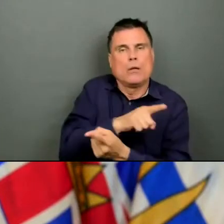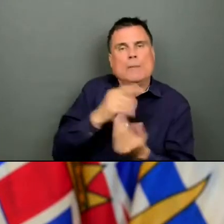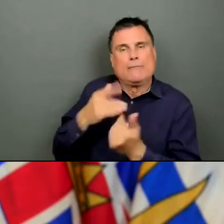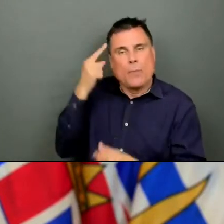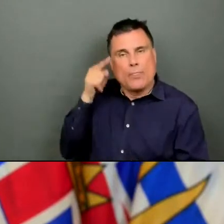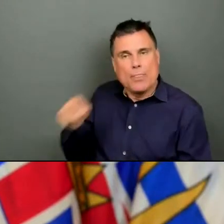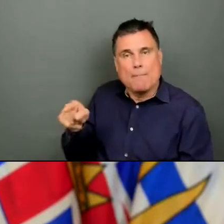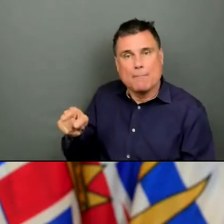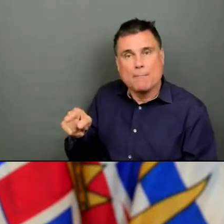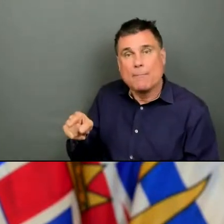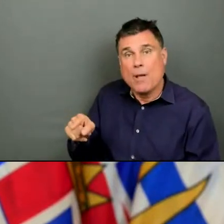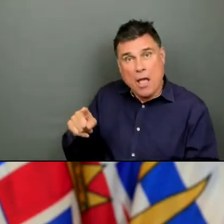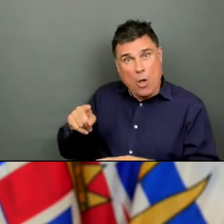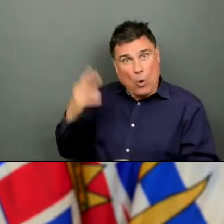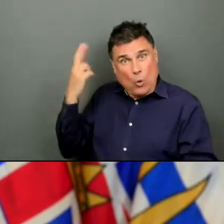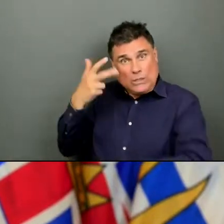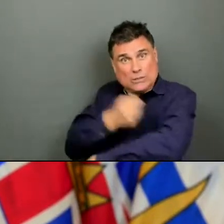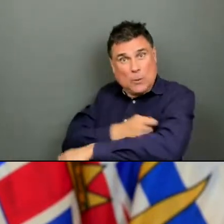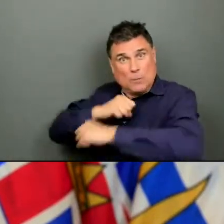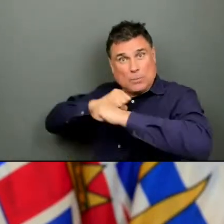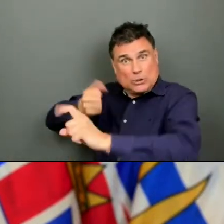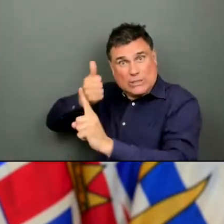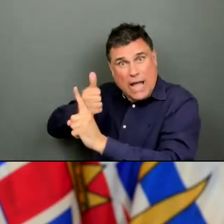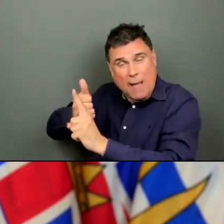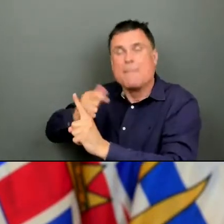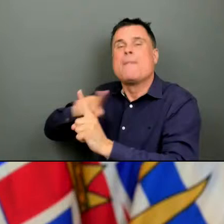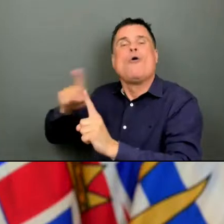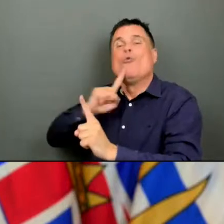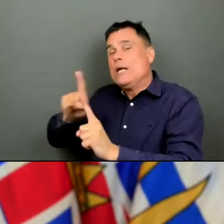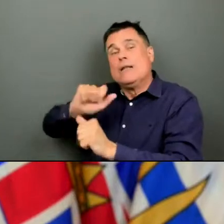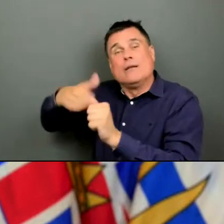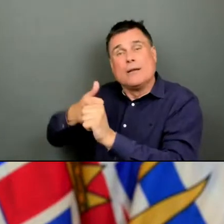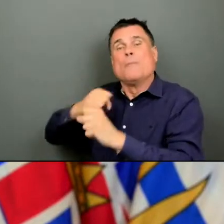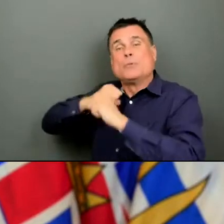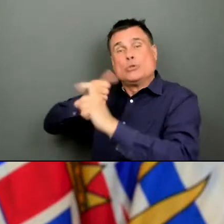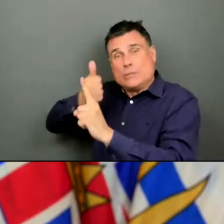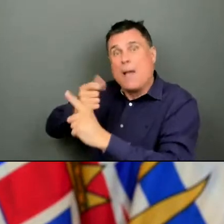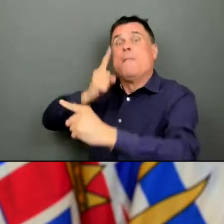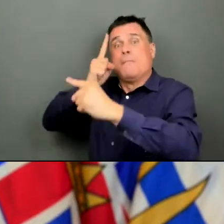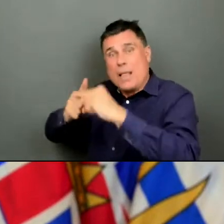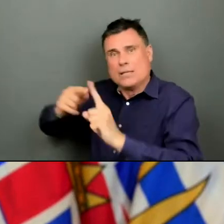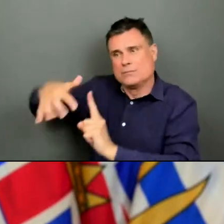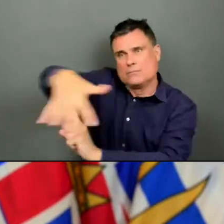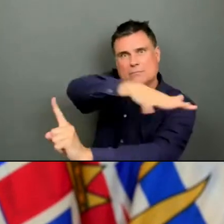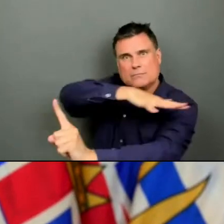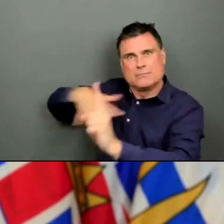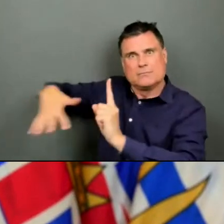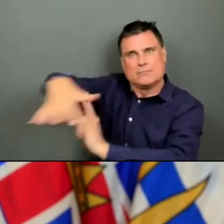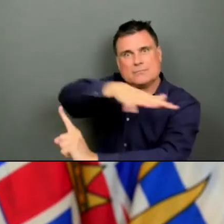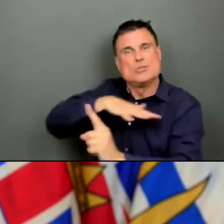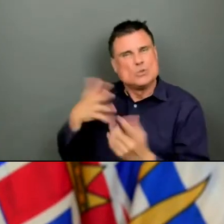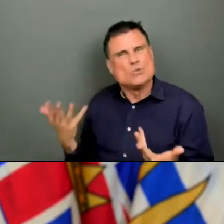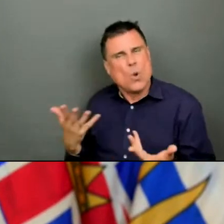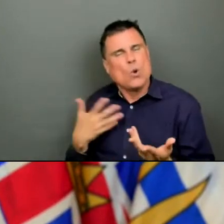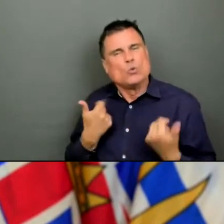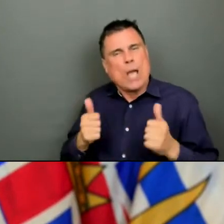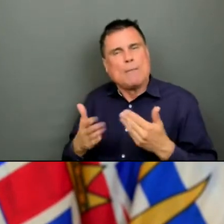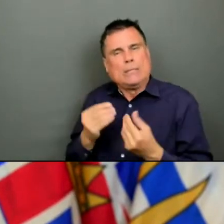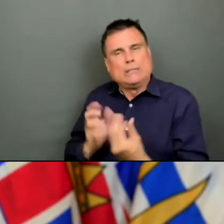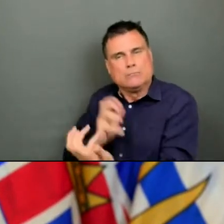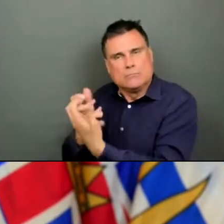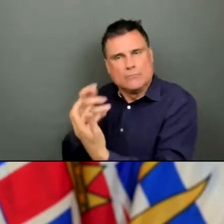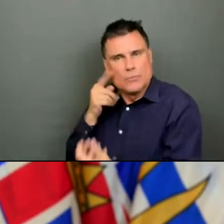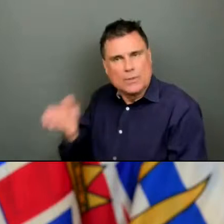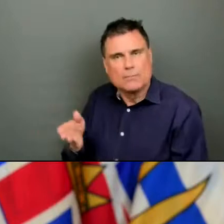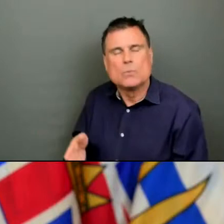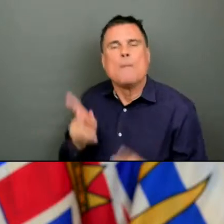it is protecting us all. Making it convenient. And the other one is having confidence in the vaccine. So those are all